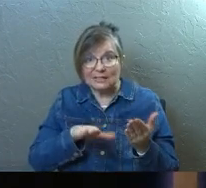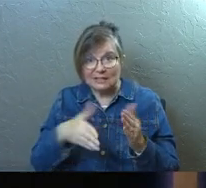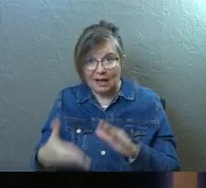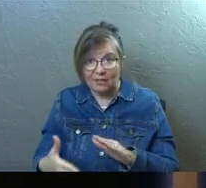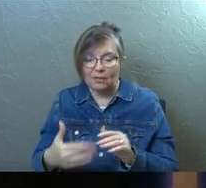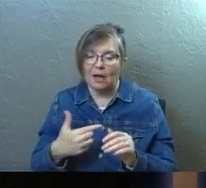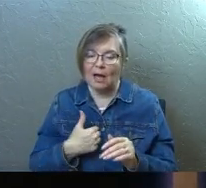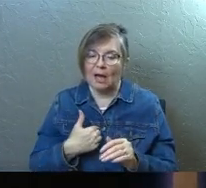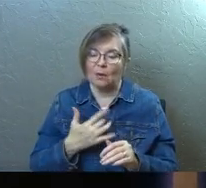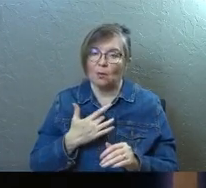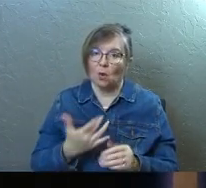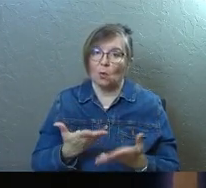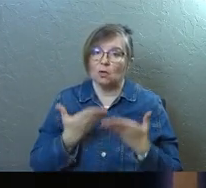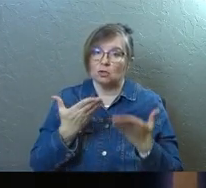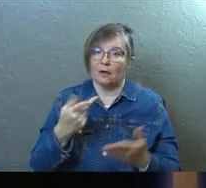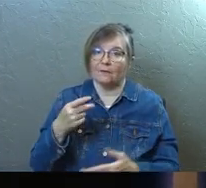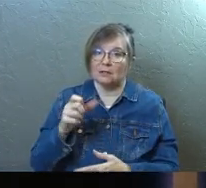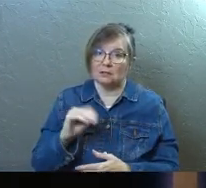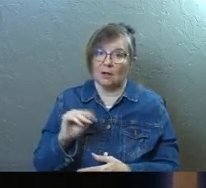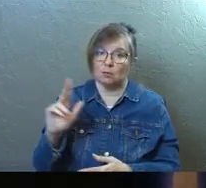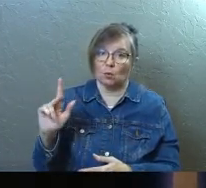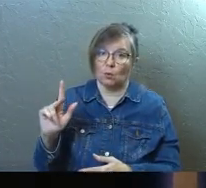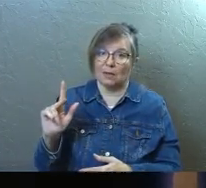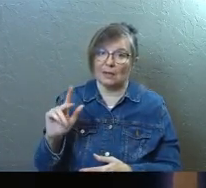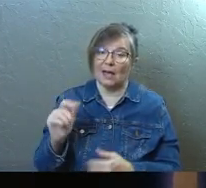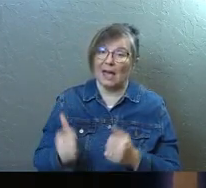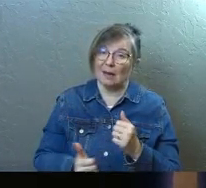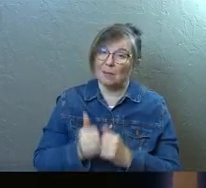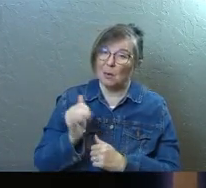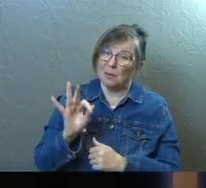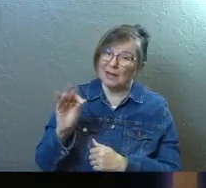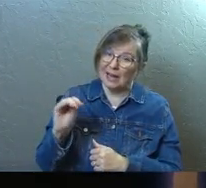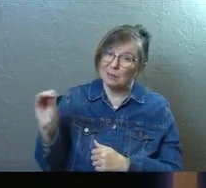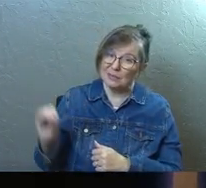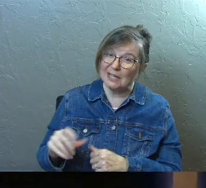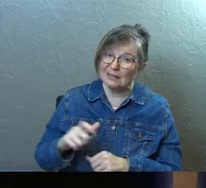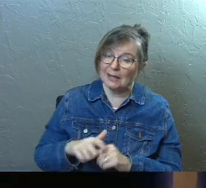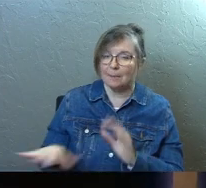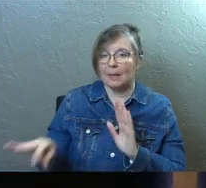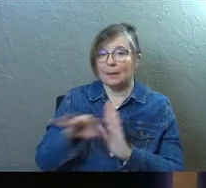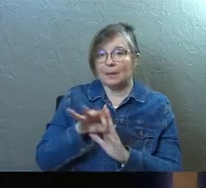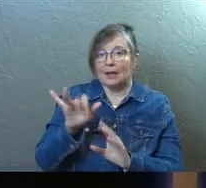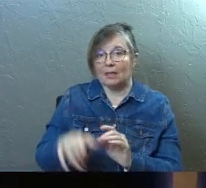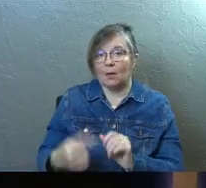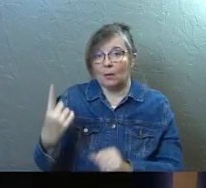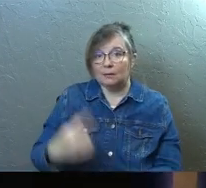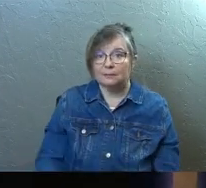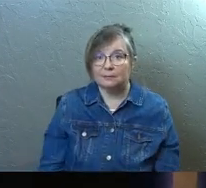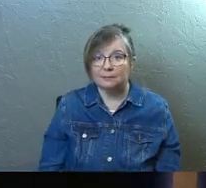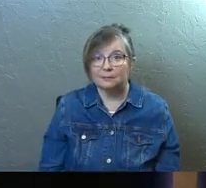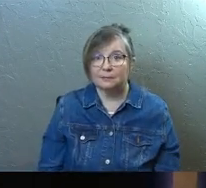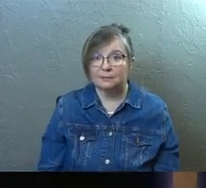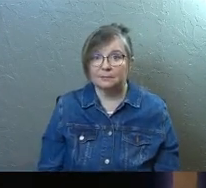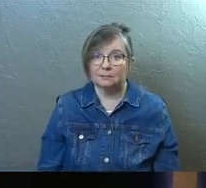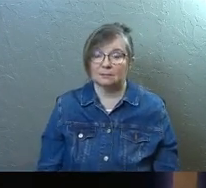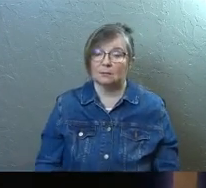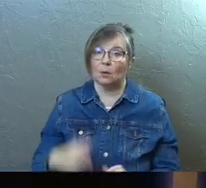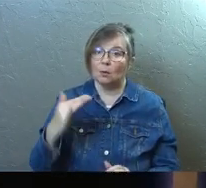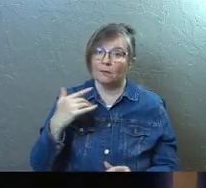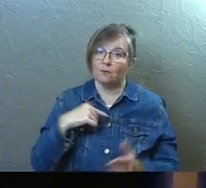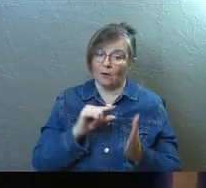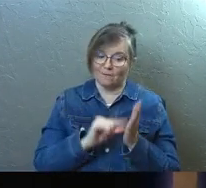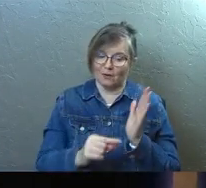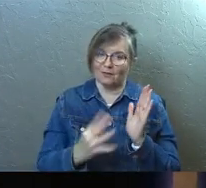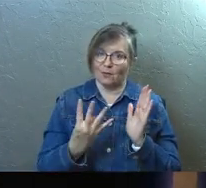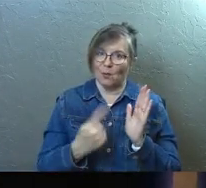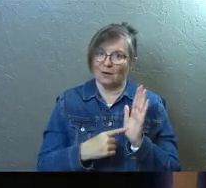death. I will always offer Psalm 23, and about 90% of the time they pick Psalm 23 and they pick it for